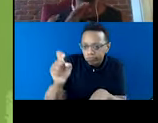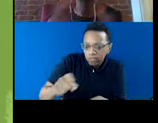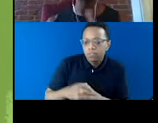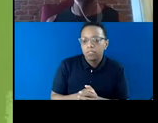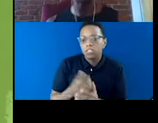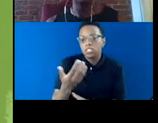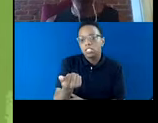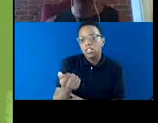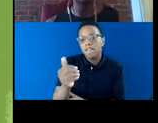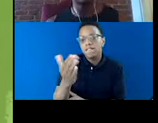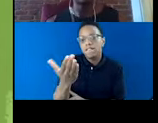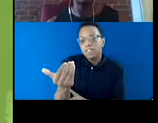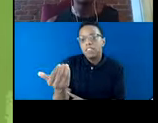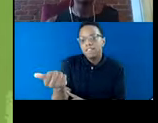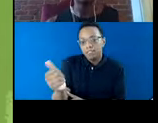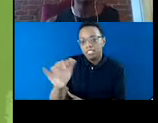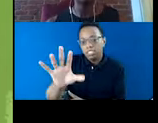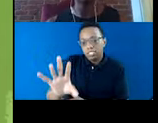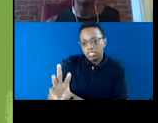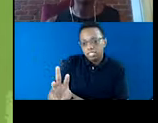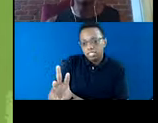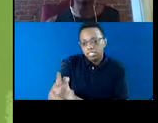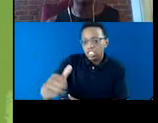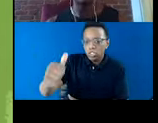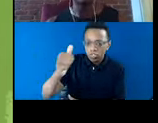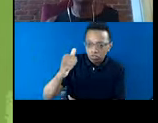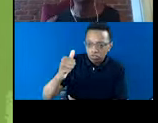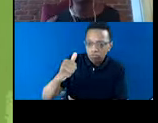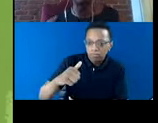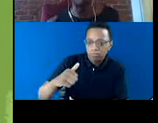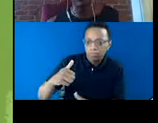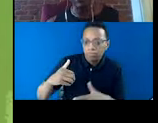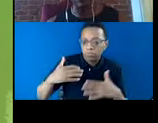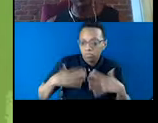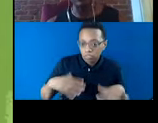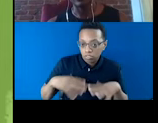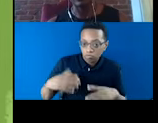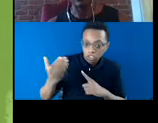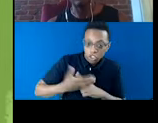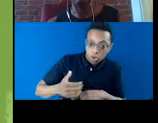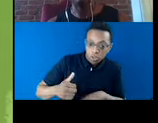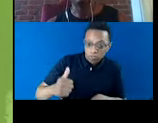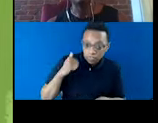promptly refused to wear any of the clothing that the guy who owned her, his name was Paulo Manriquez,